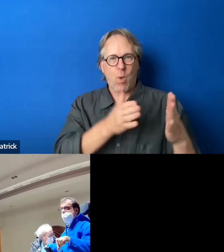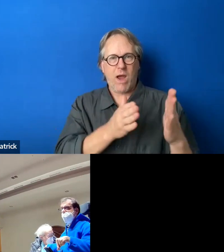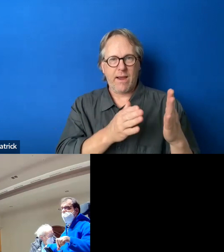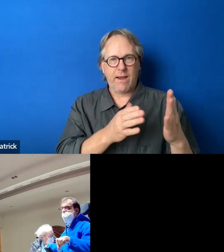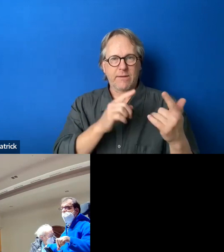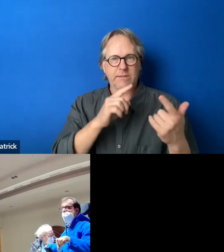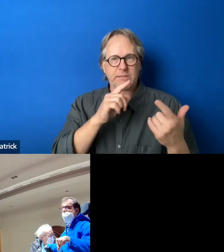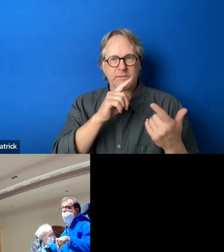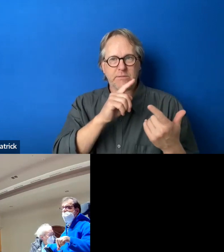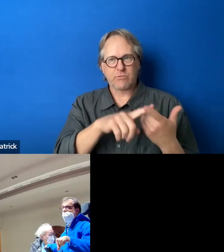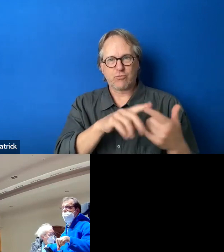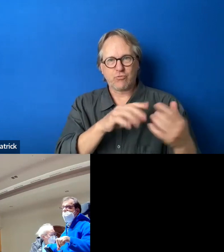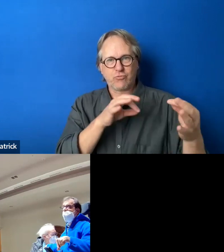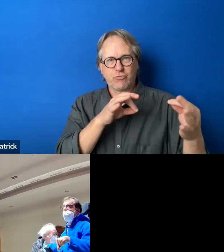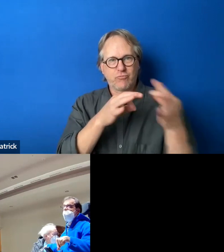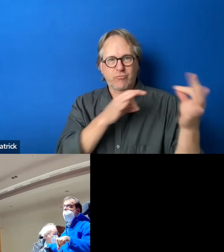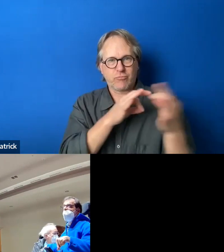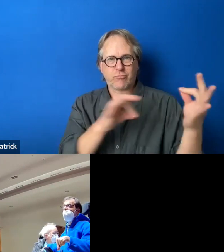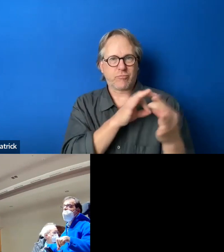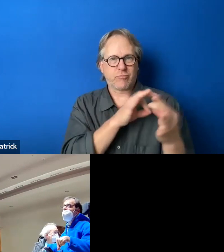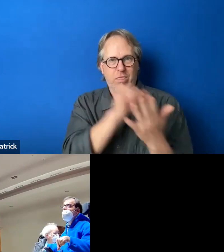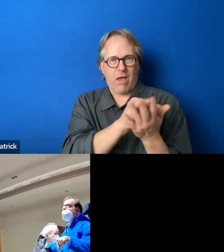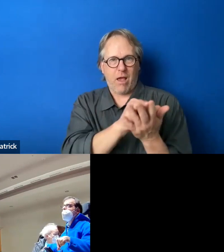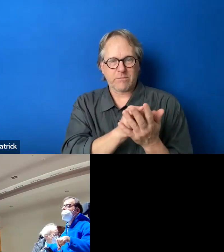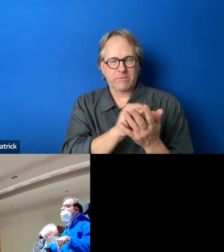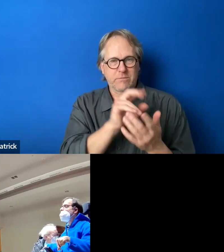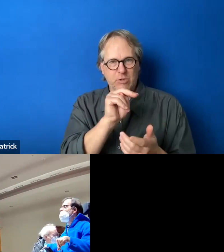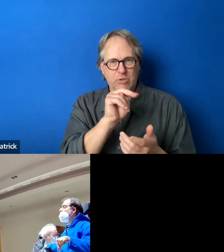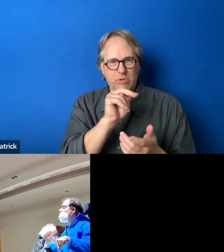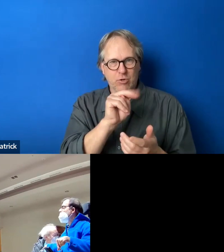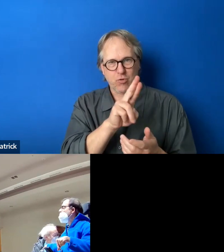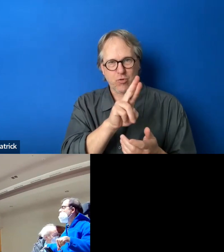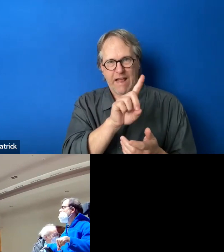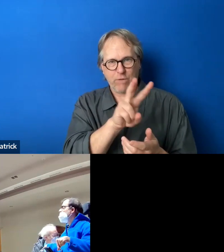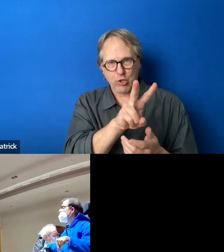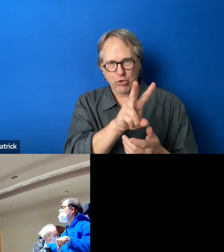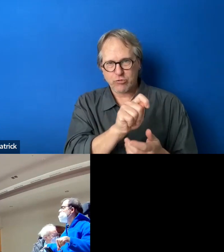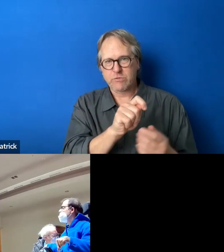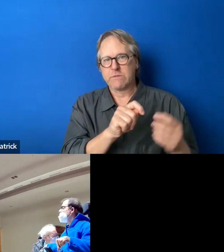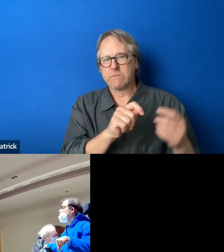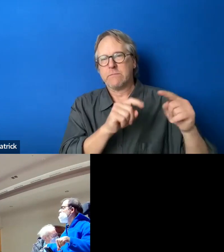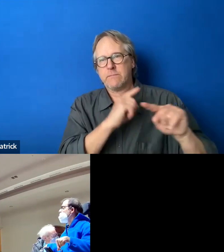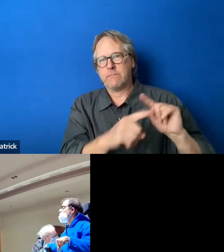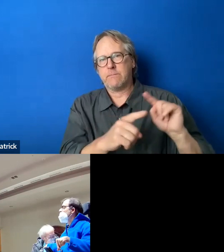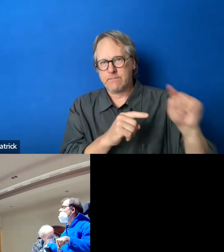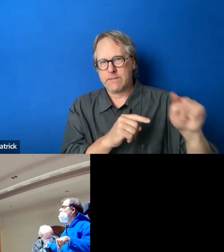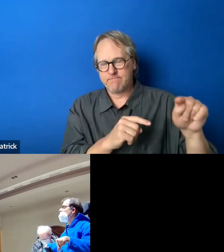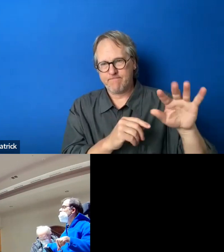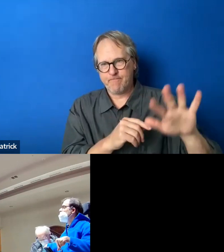go about framing that. But I will say that